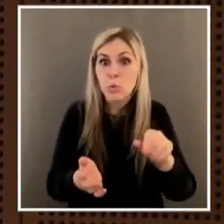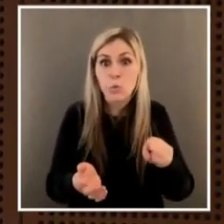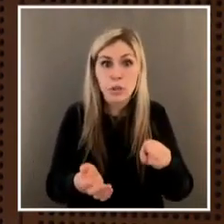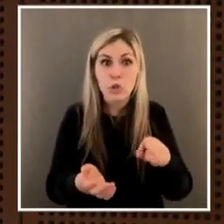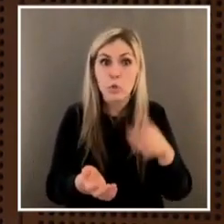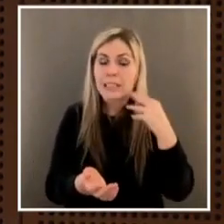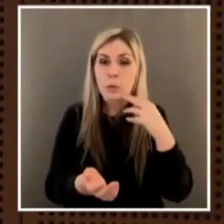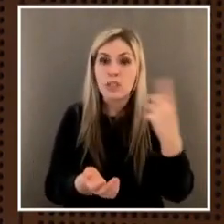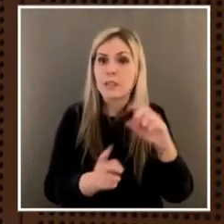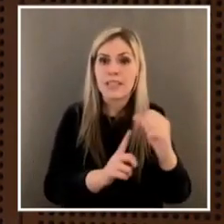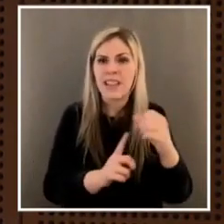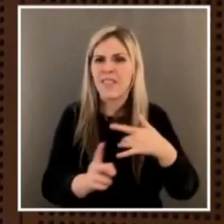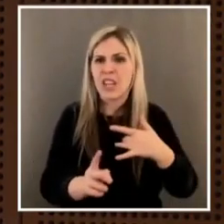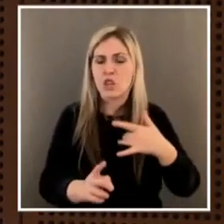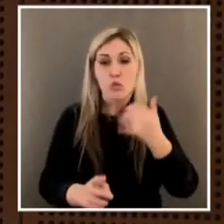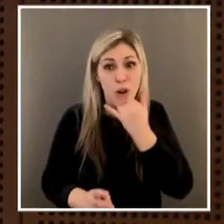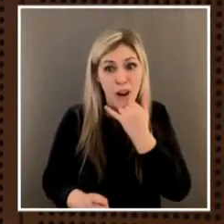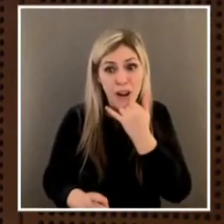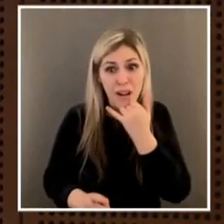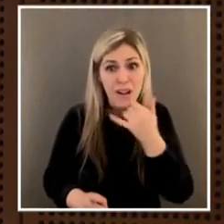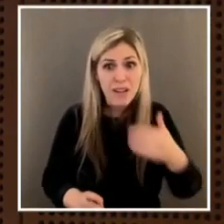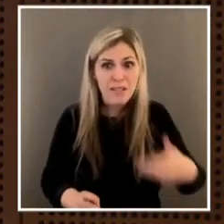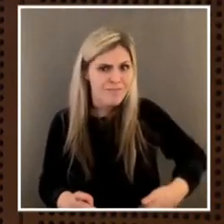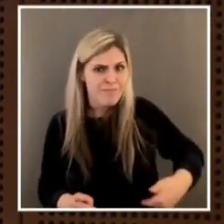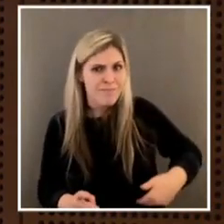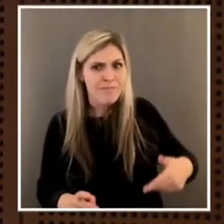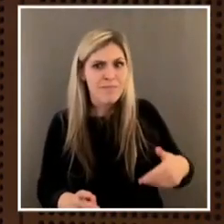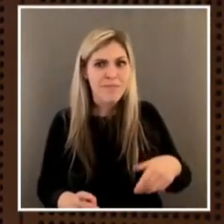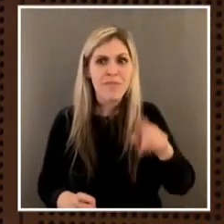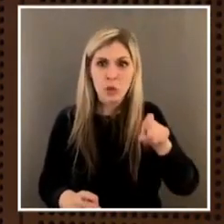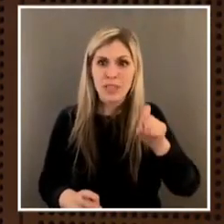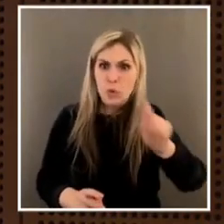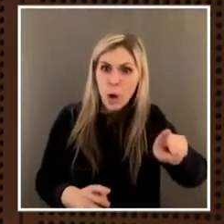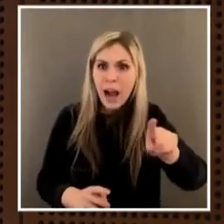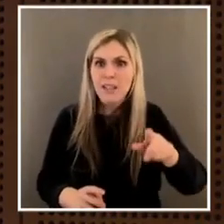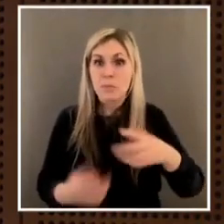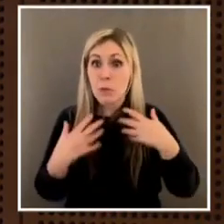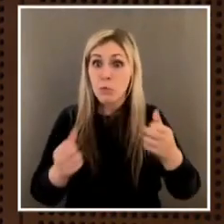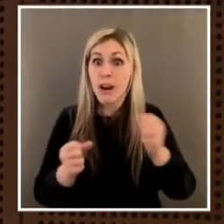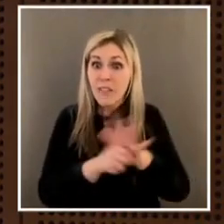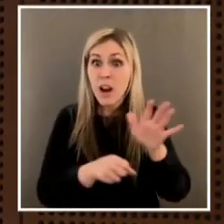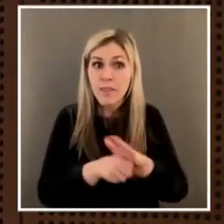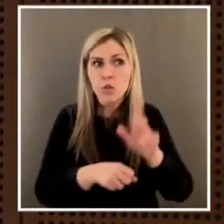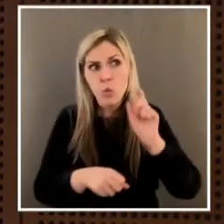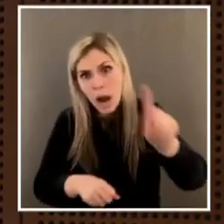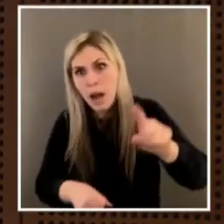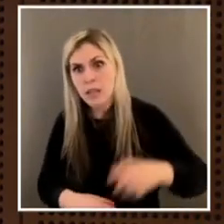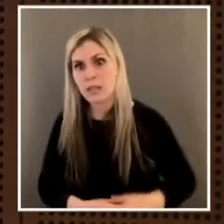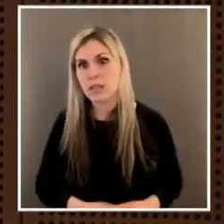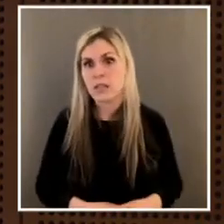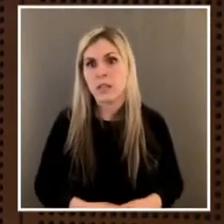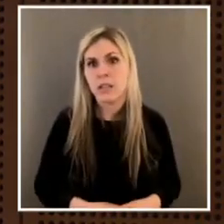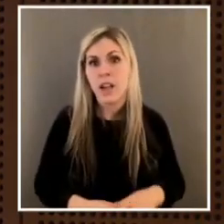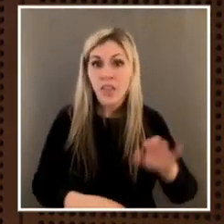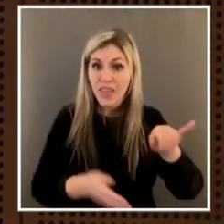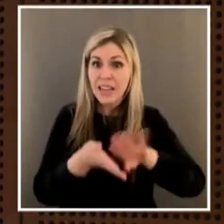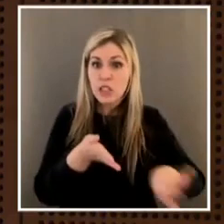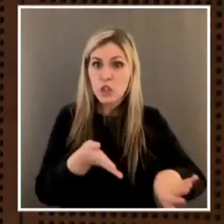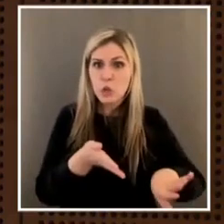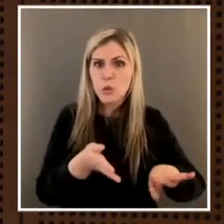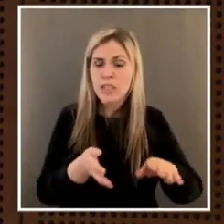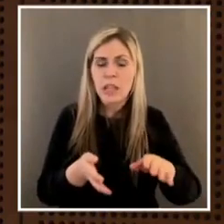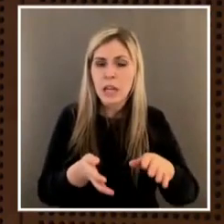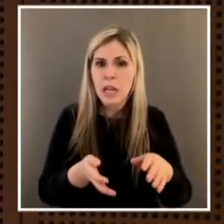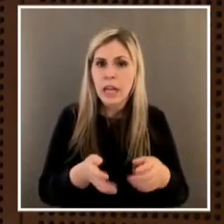something feels wrong, you need to ask questions. You need to be brave enough to ask questions. Eliminate the excuse that we didn't know it was